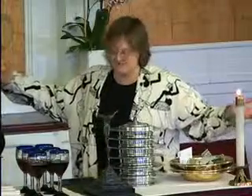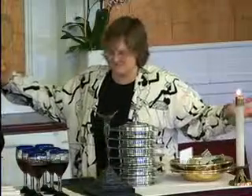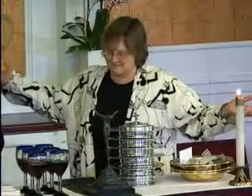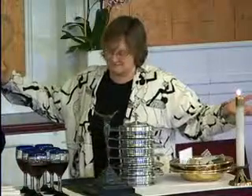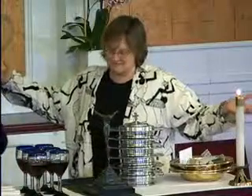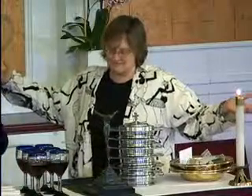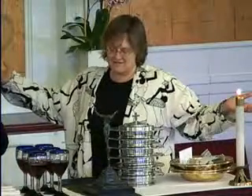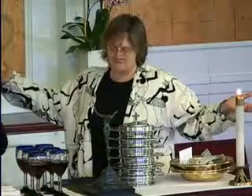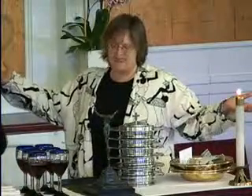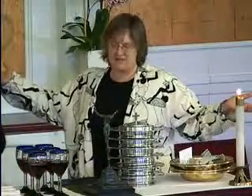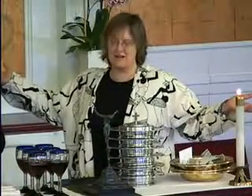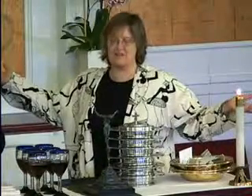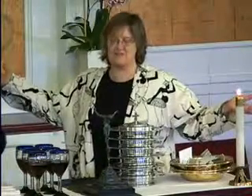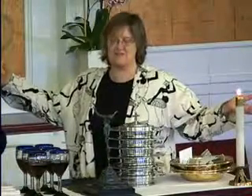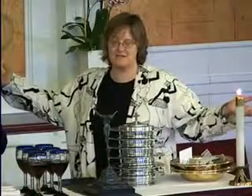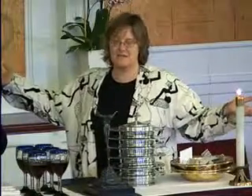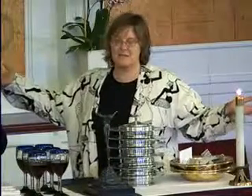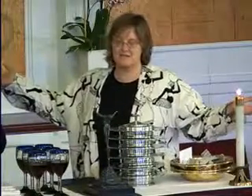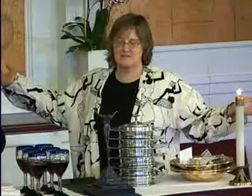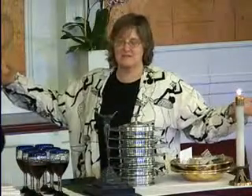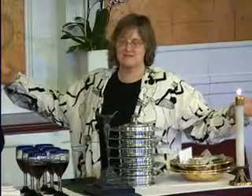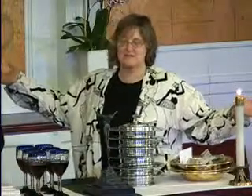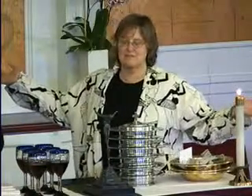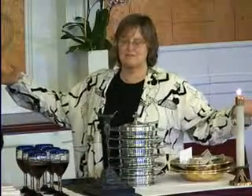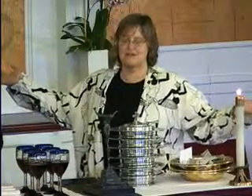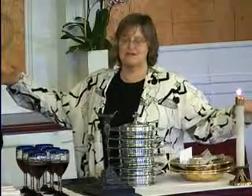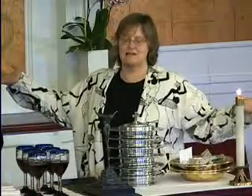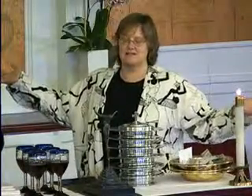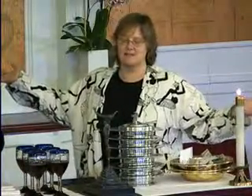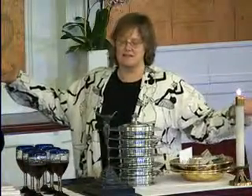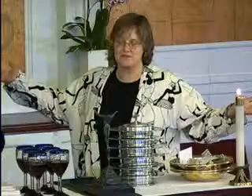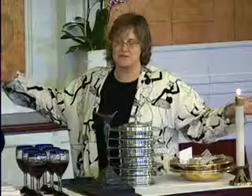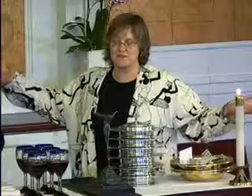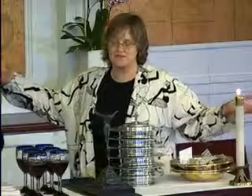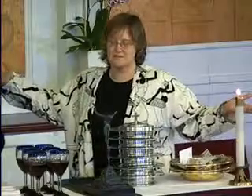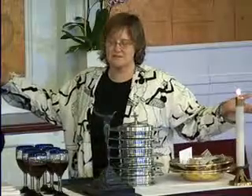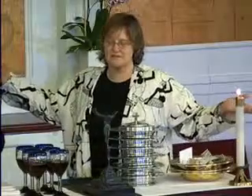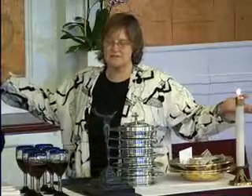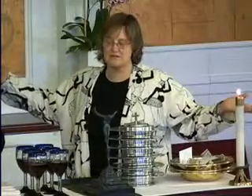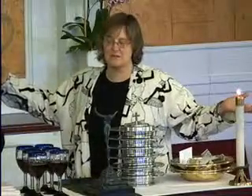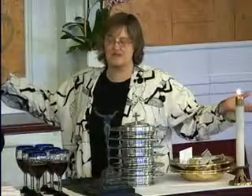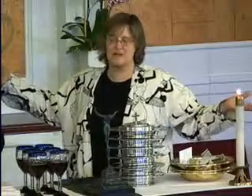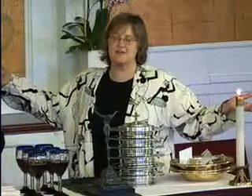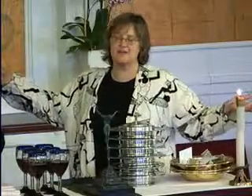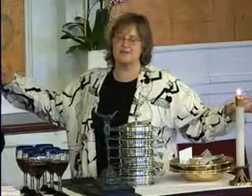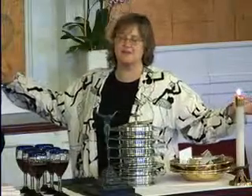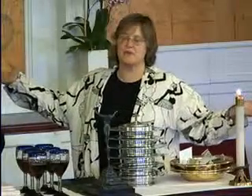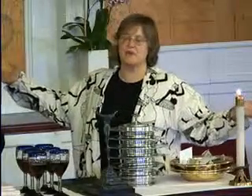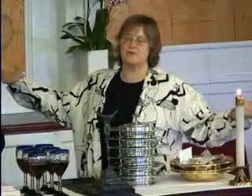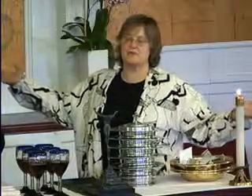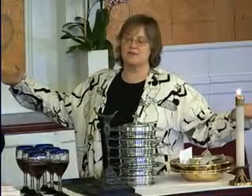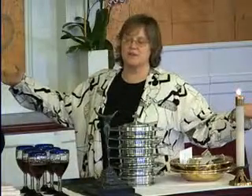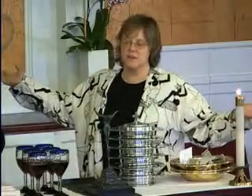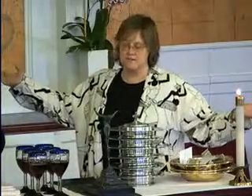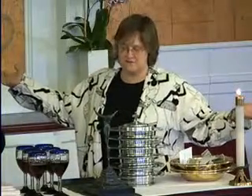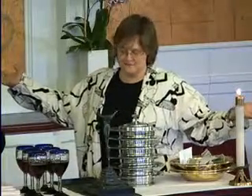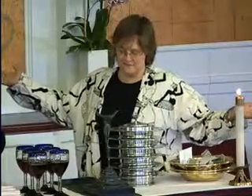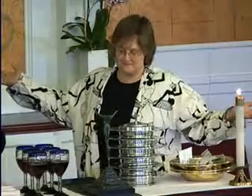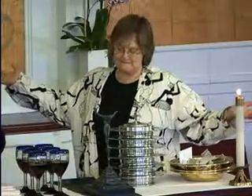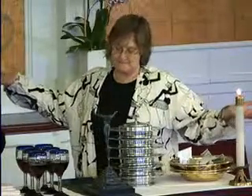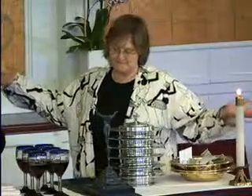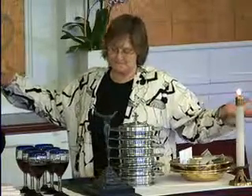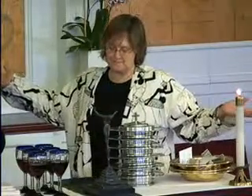given, so that others might not thirst, so that others might feel